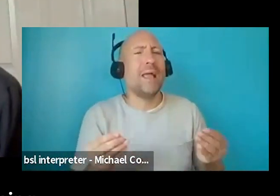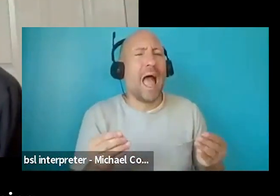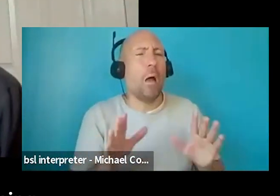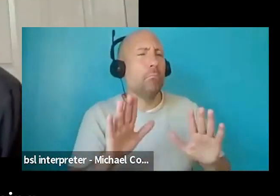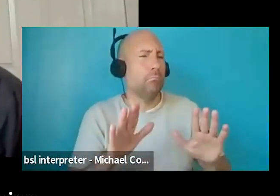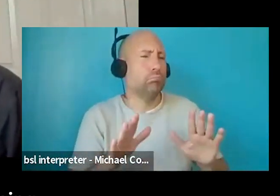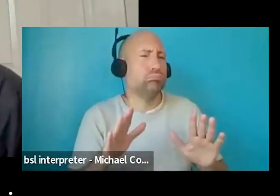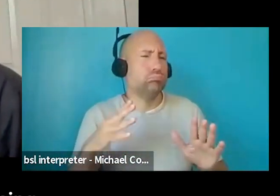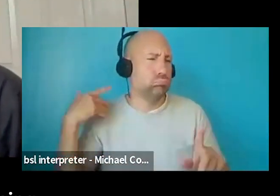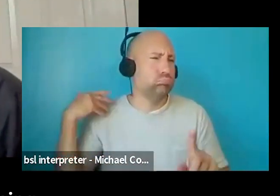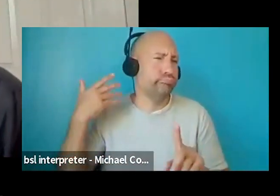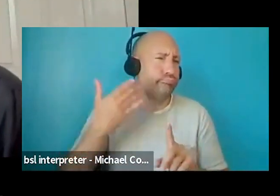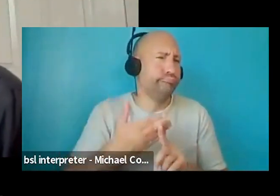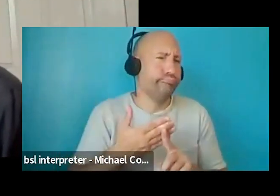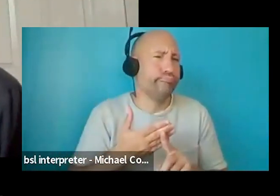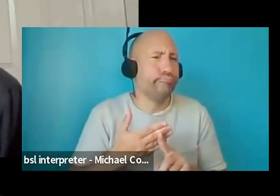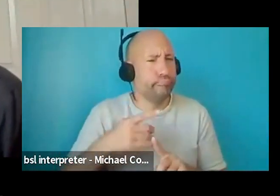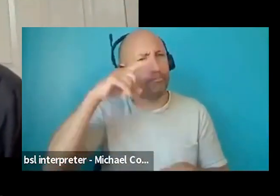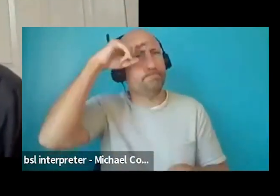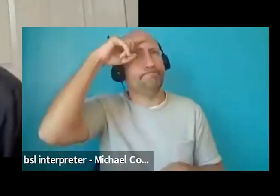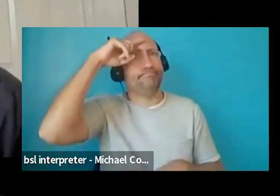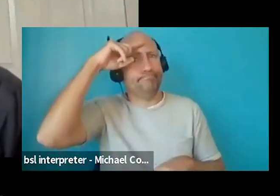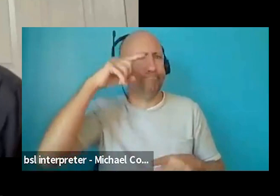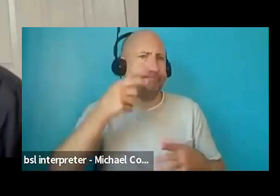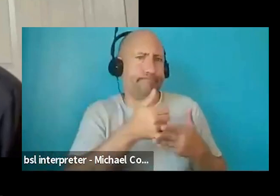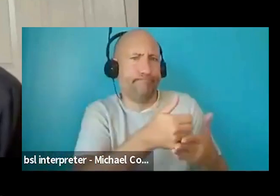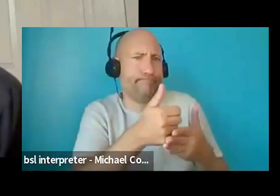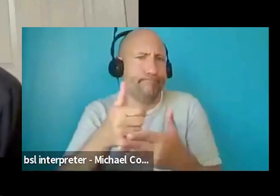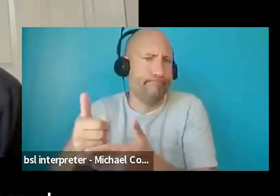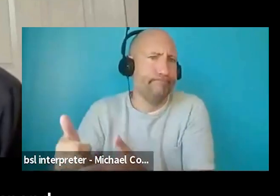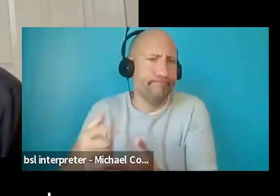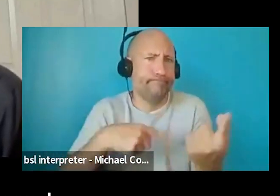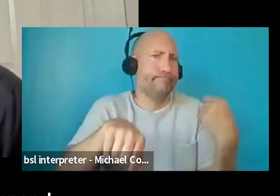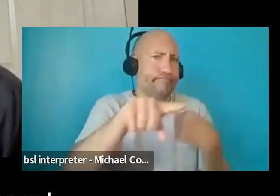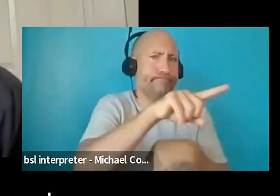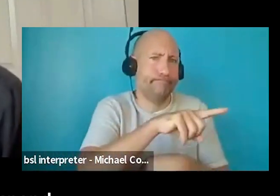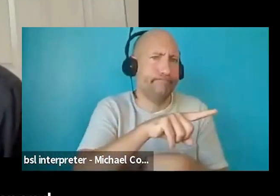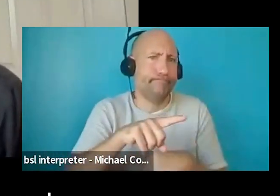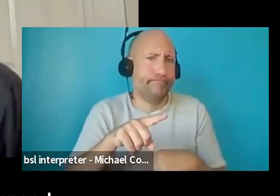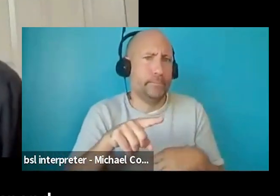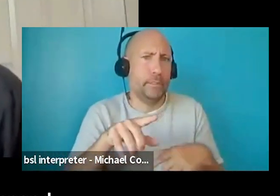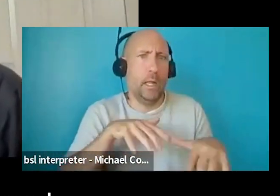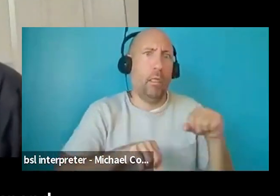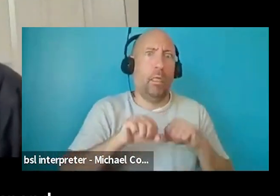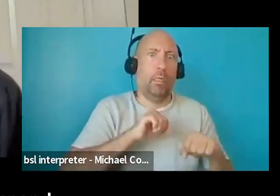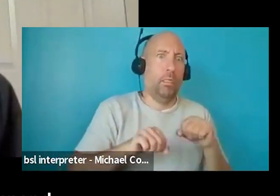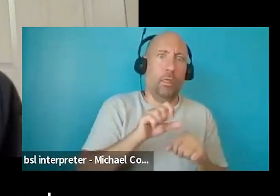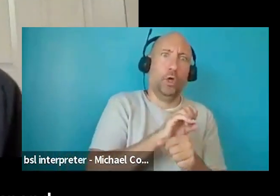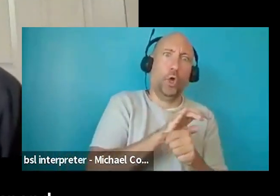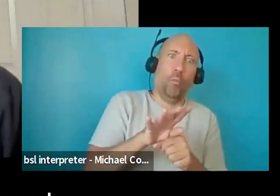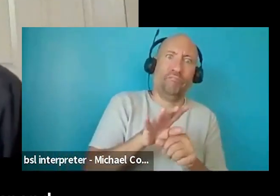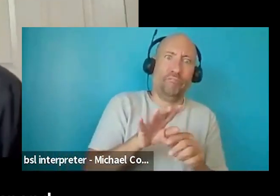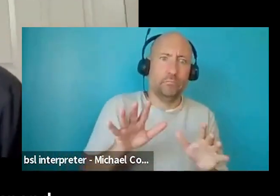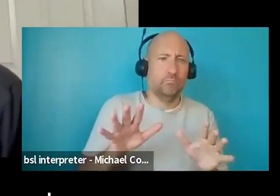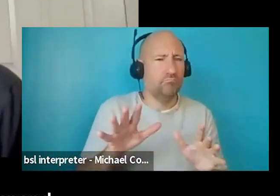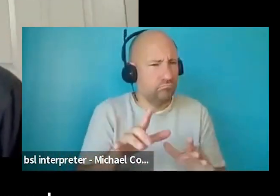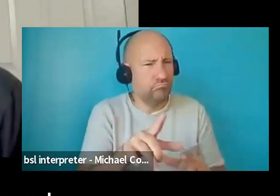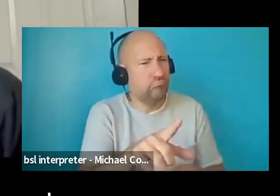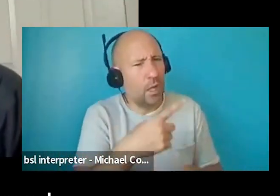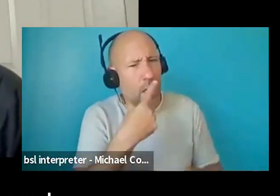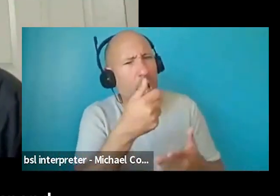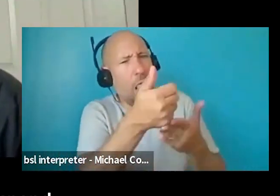for different individuals who have different preferences in regards to COVID. So I feel comfortable to be able to respond to